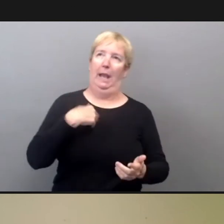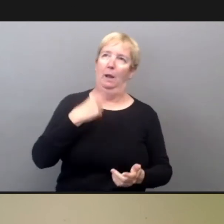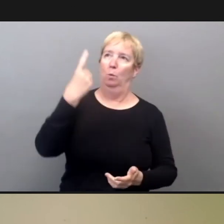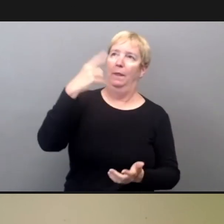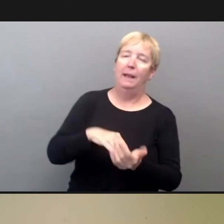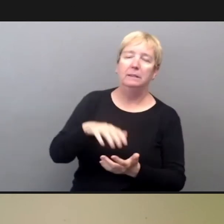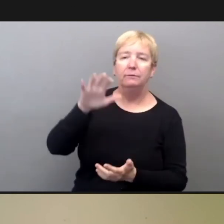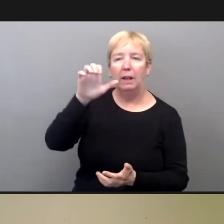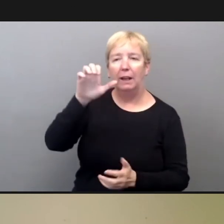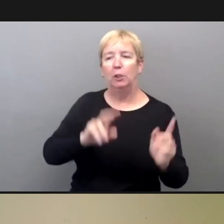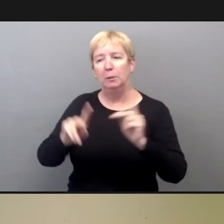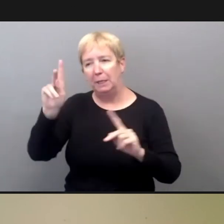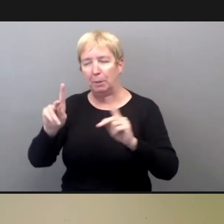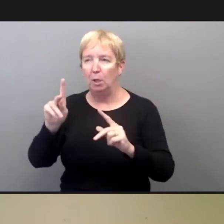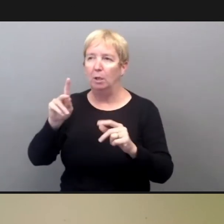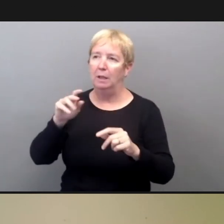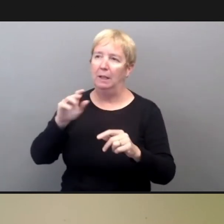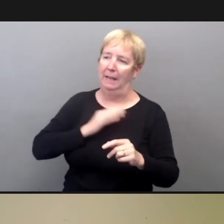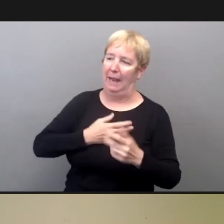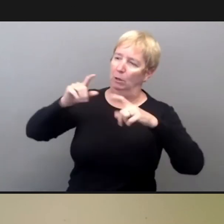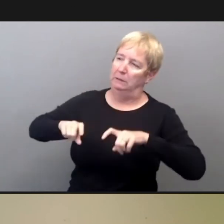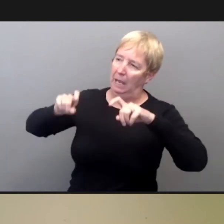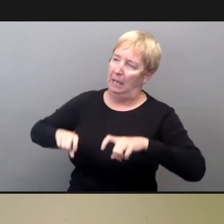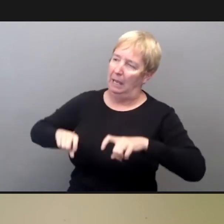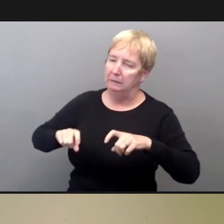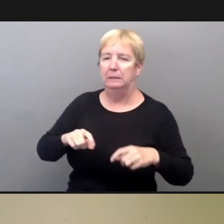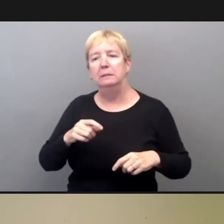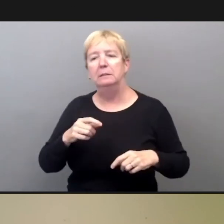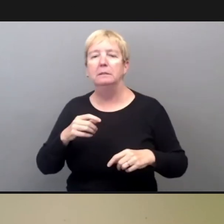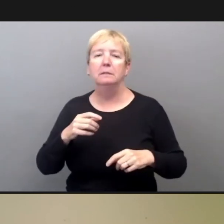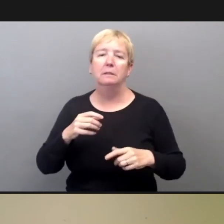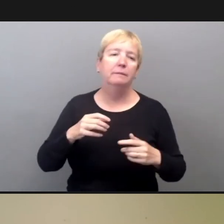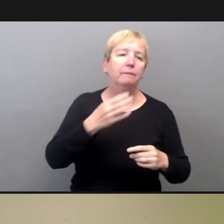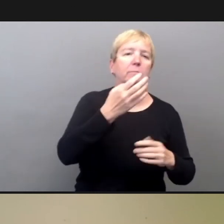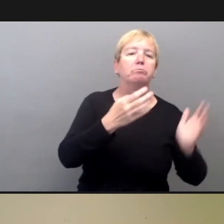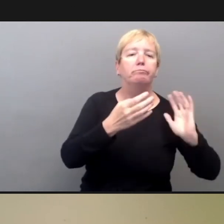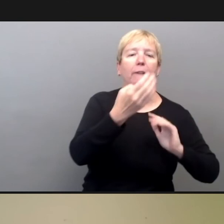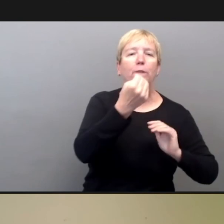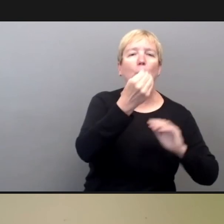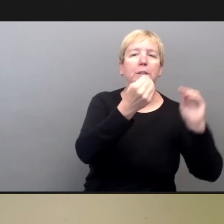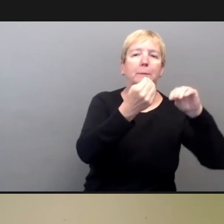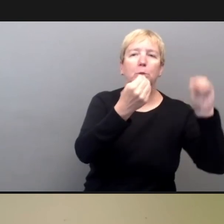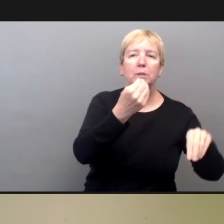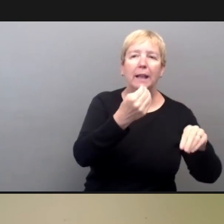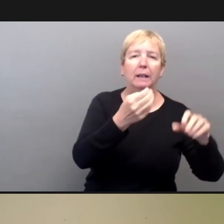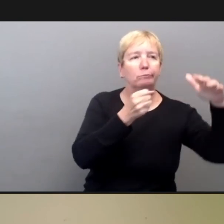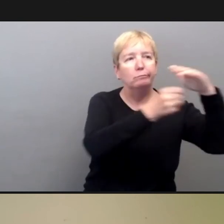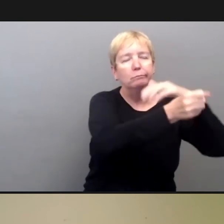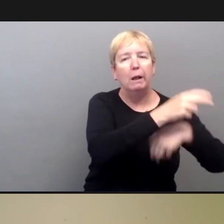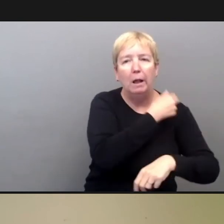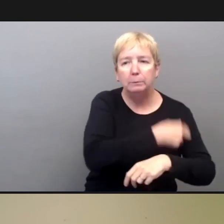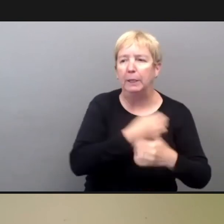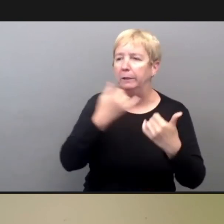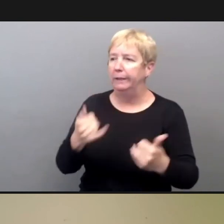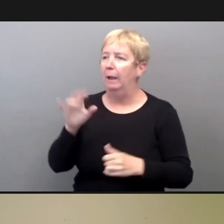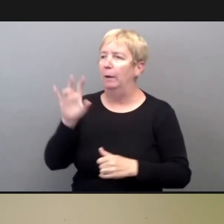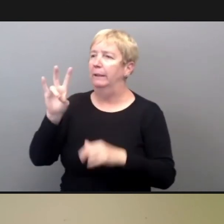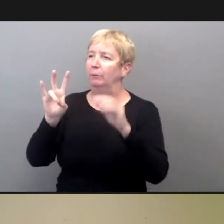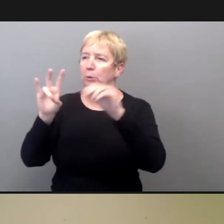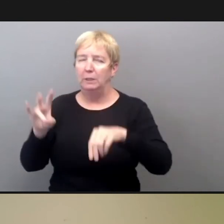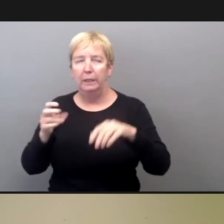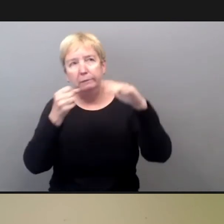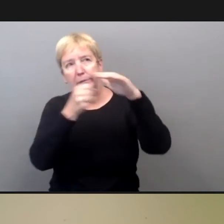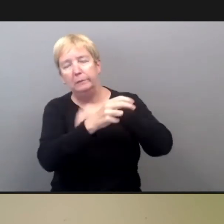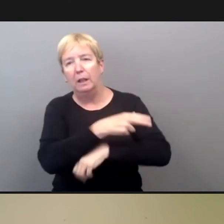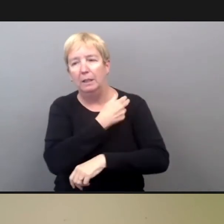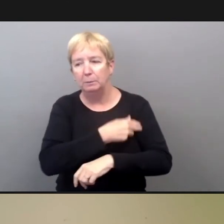rates decreased from 14% to 7%. But the FDA doesn't approve drugs